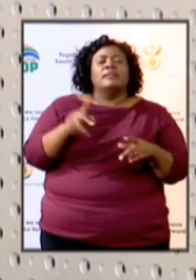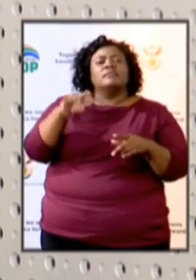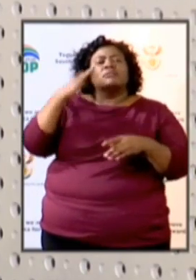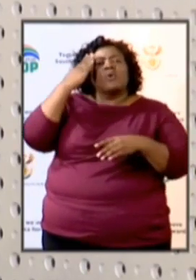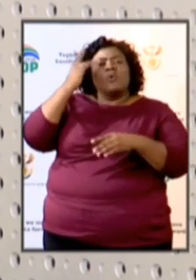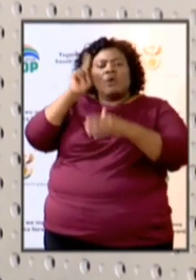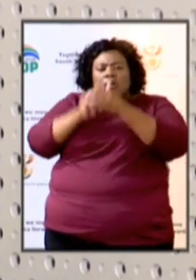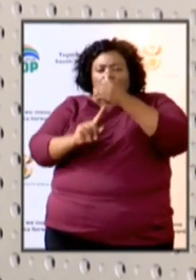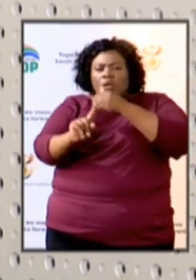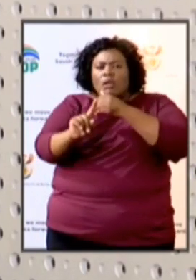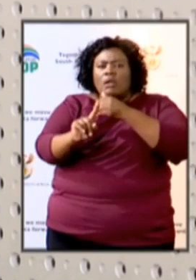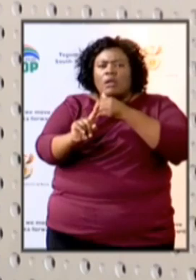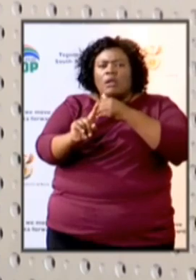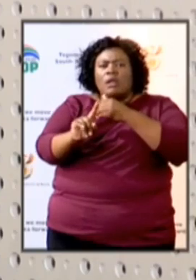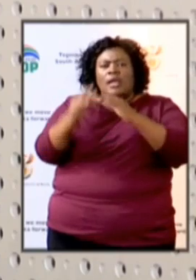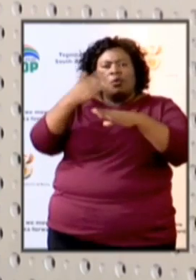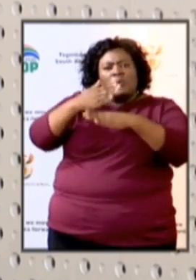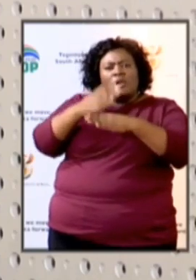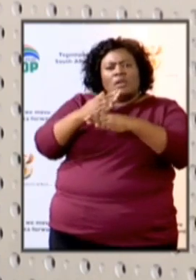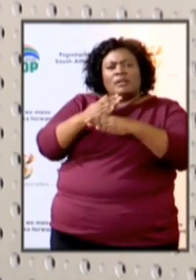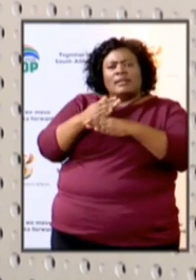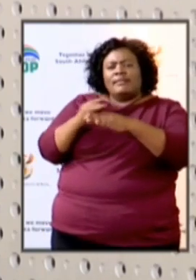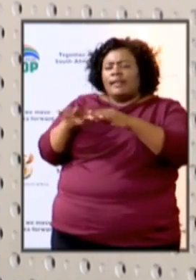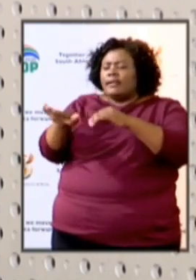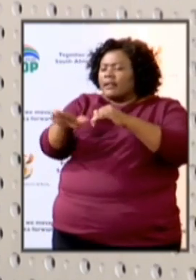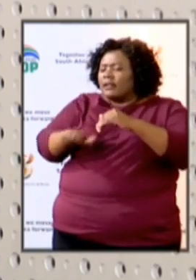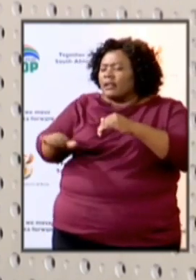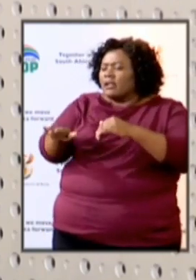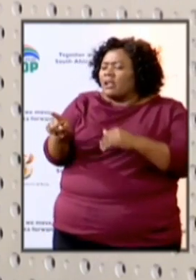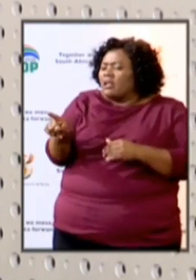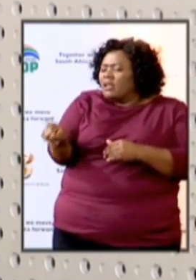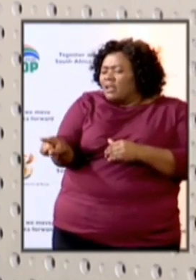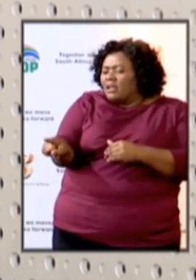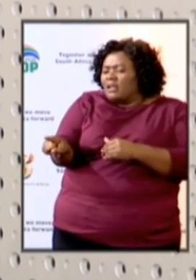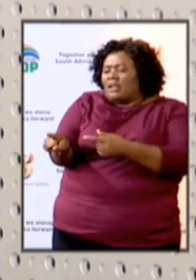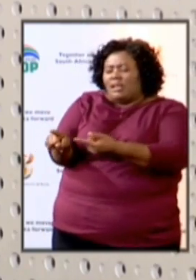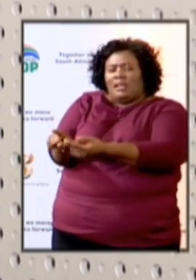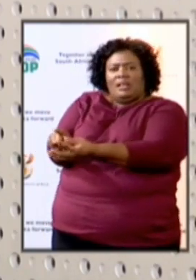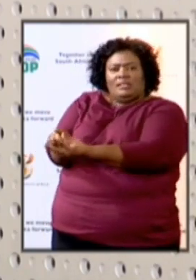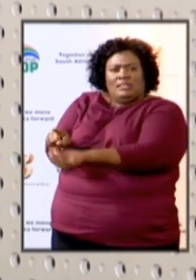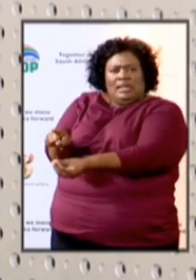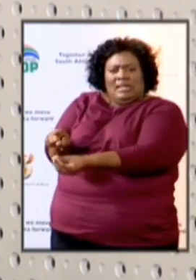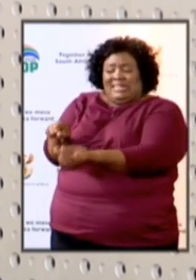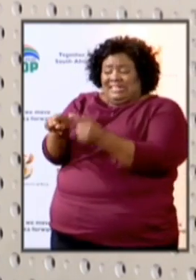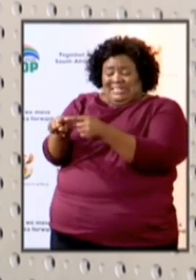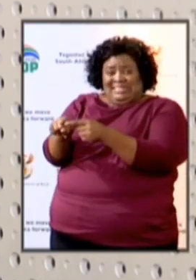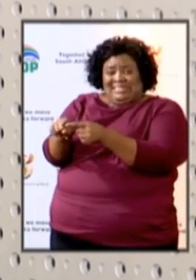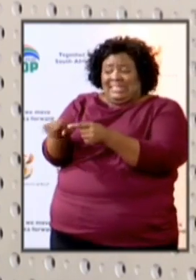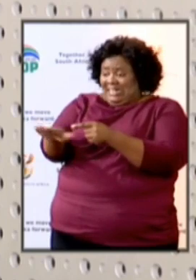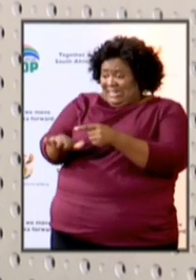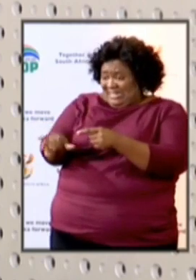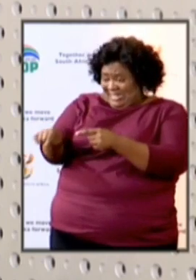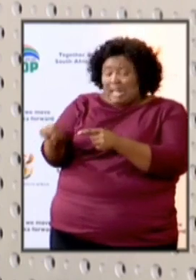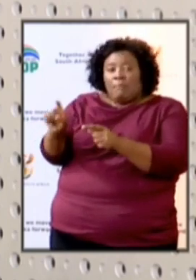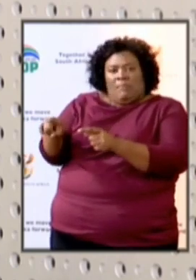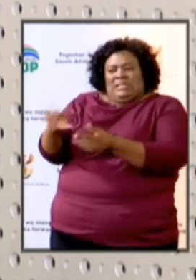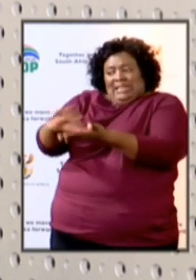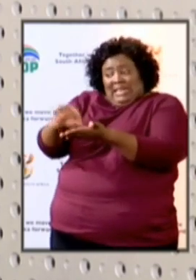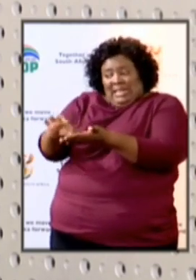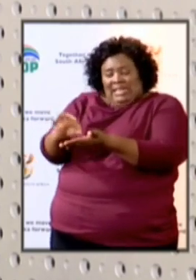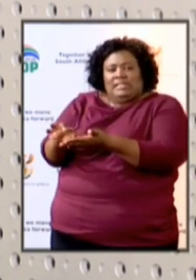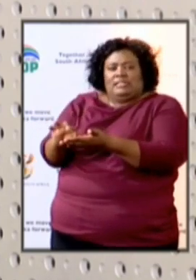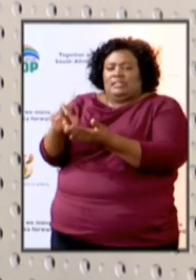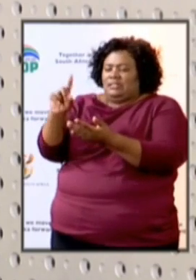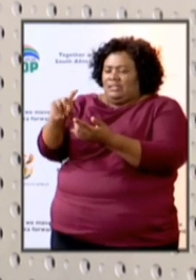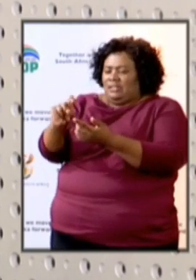unless you are going to put your finger, clean, finger, sanitize, finger, sanitize, it might